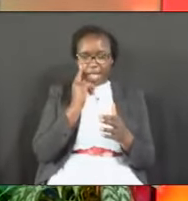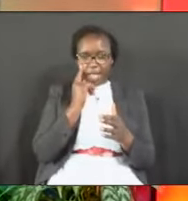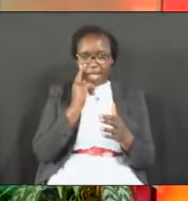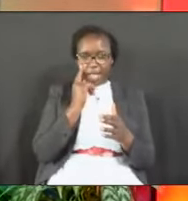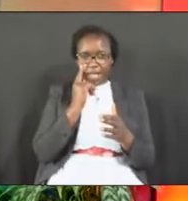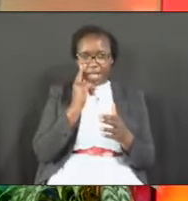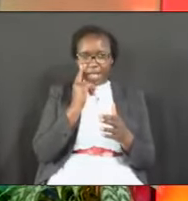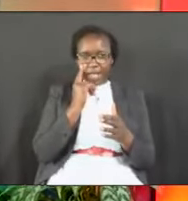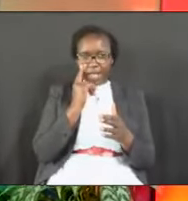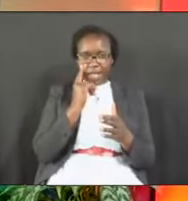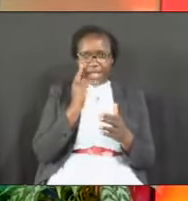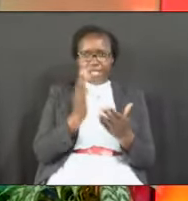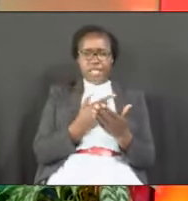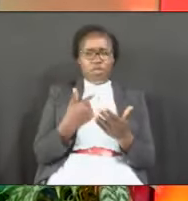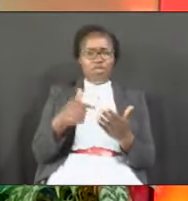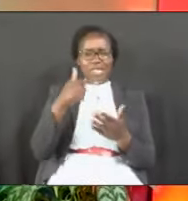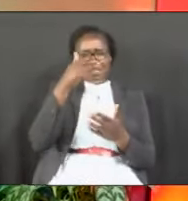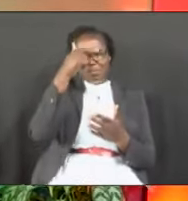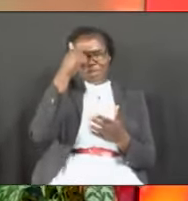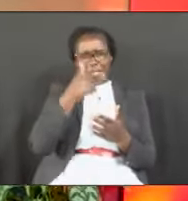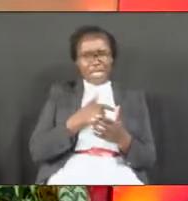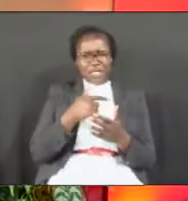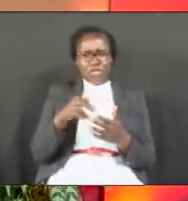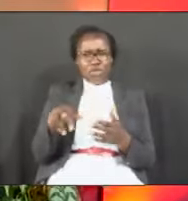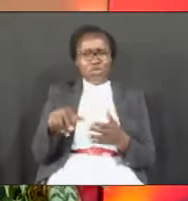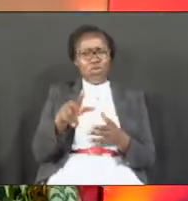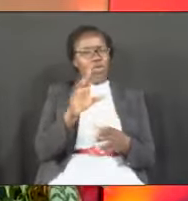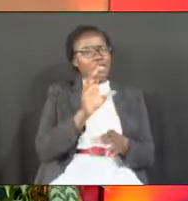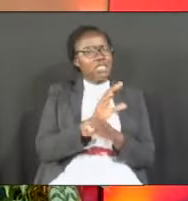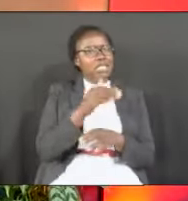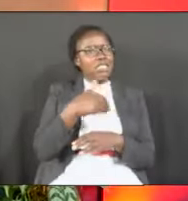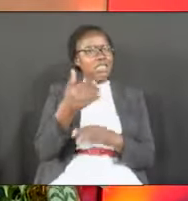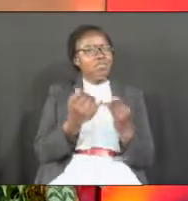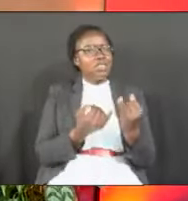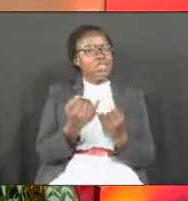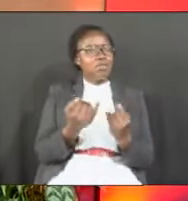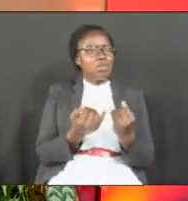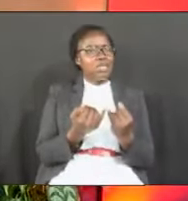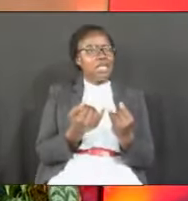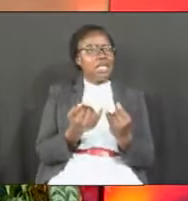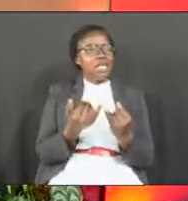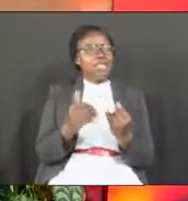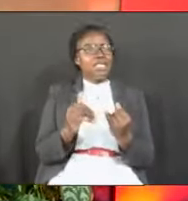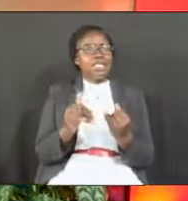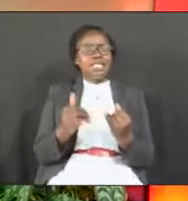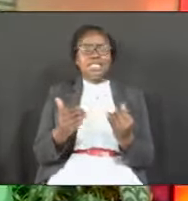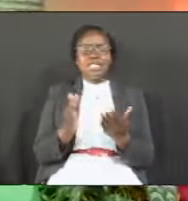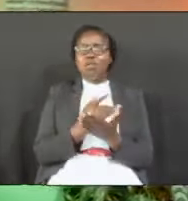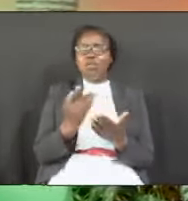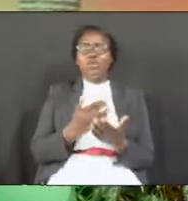Some of us are too blind. You walk in the church every Sabbath, but there's a sister you don't greet.